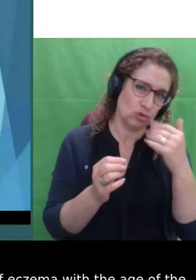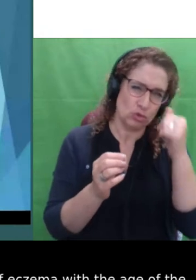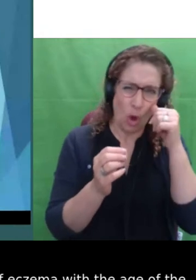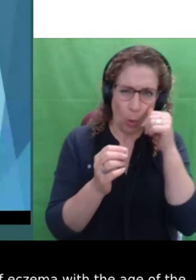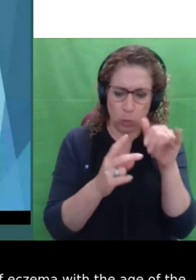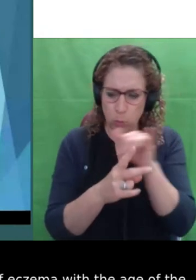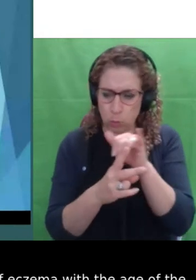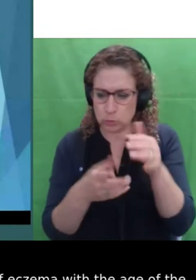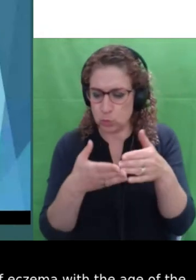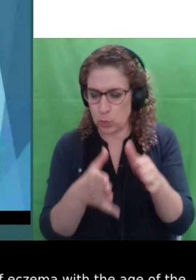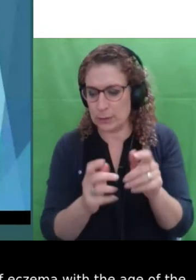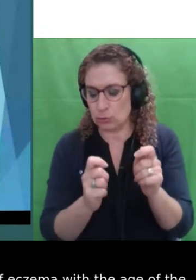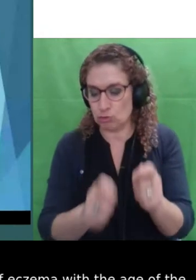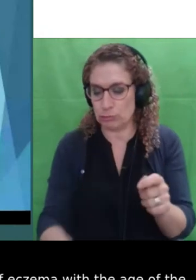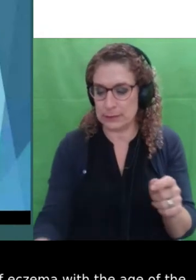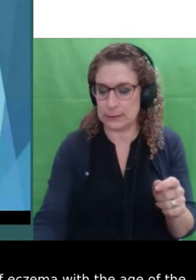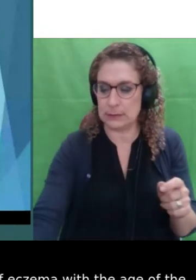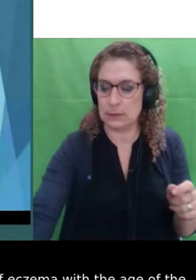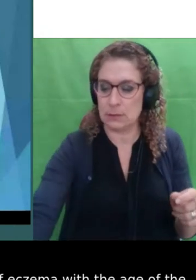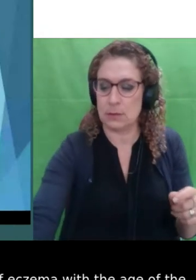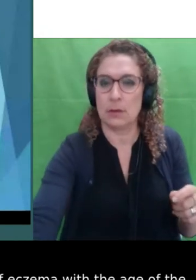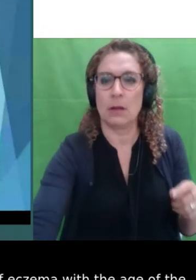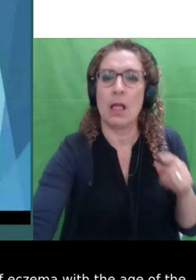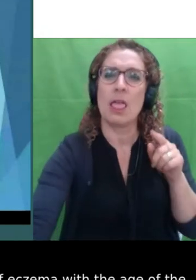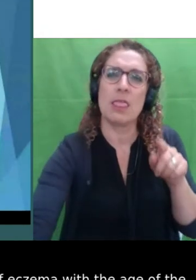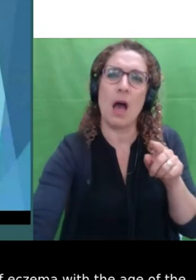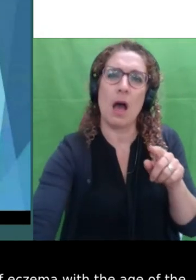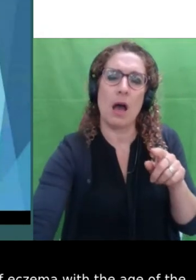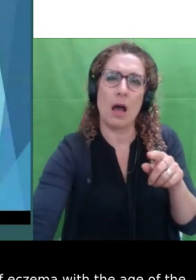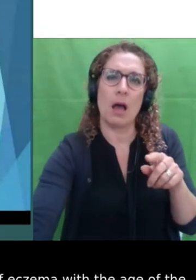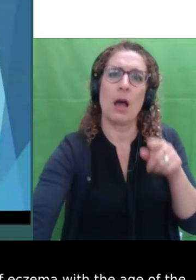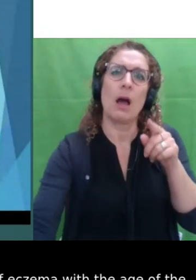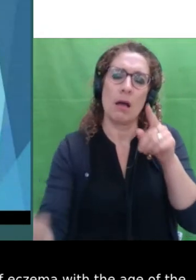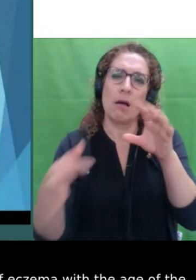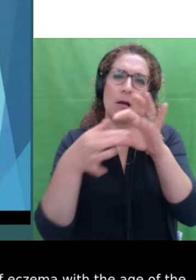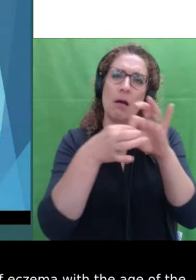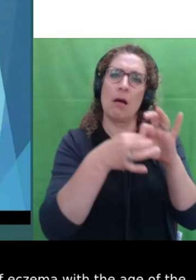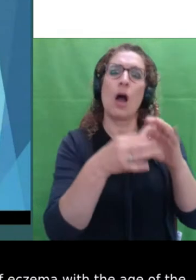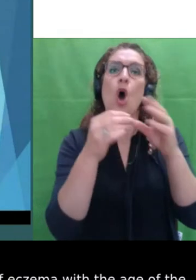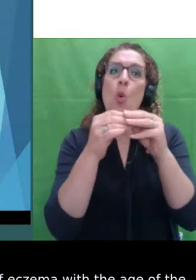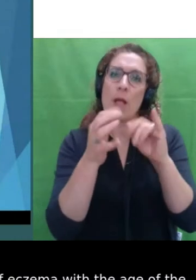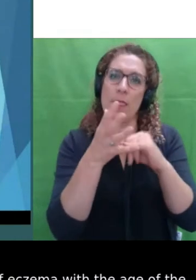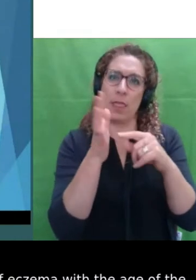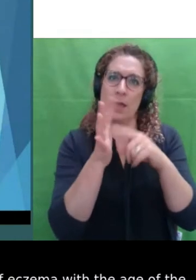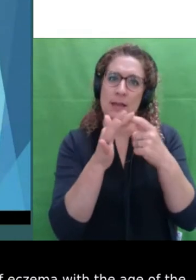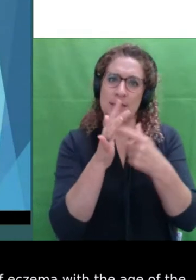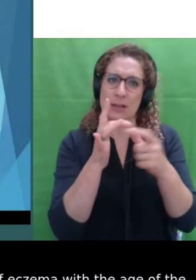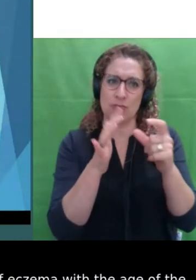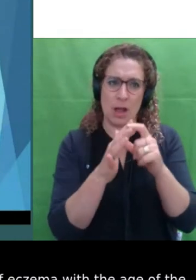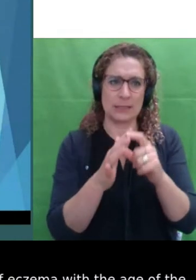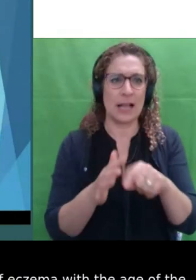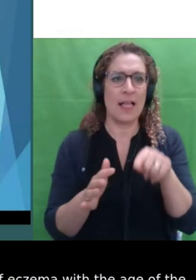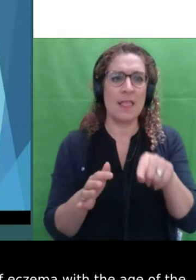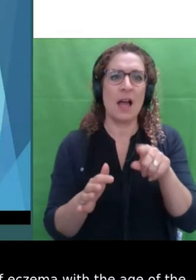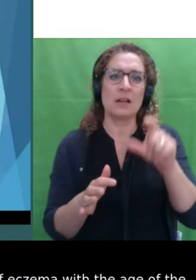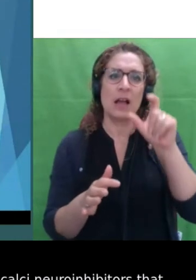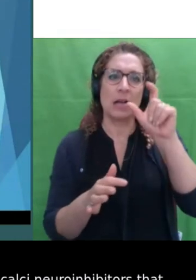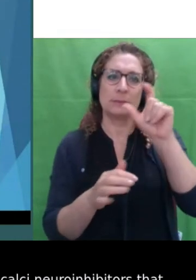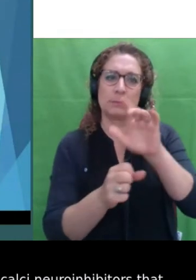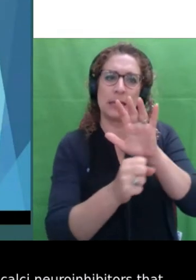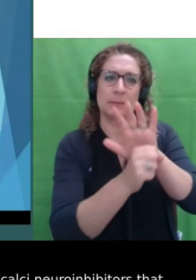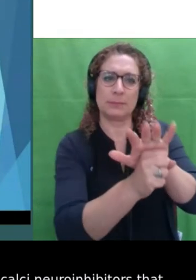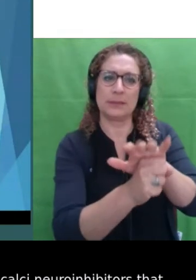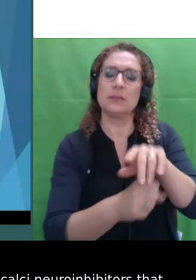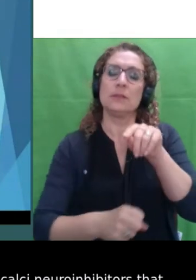calcineurin inhibitors that come in with steroids as well so calcium inhibitors were recommended as second line or to